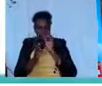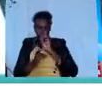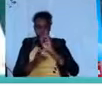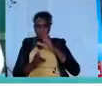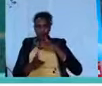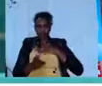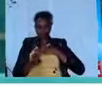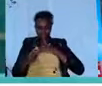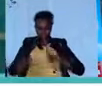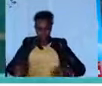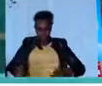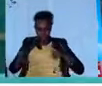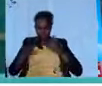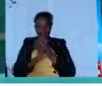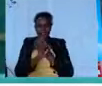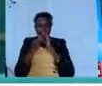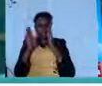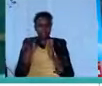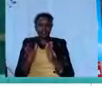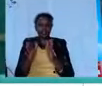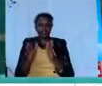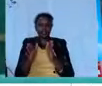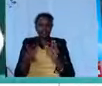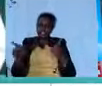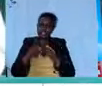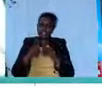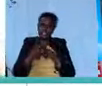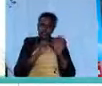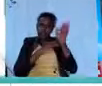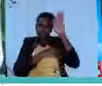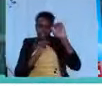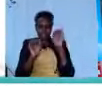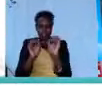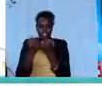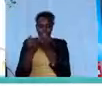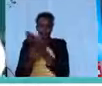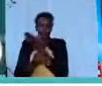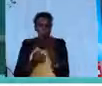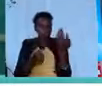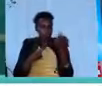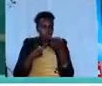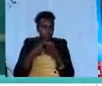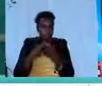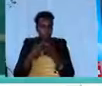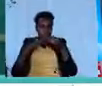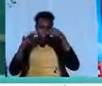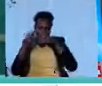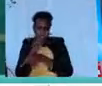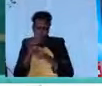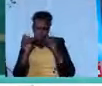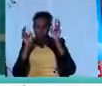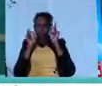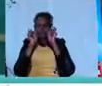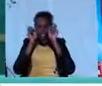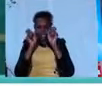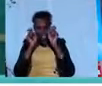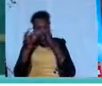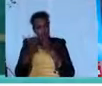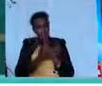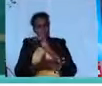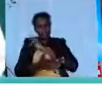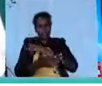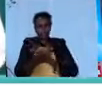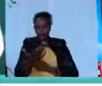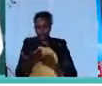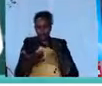your Lord and Savior, now that God has delivered you from the grip of sin through the power of